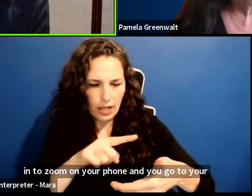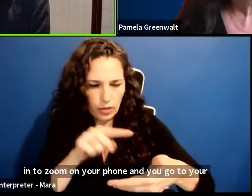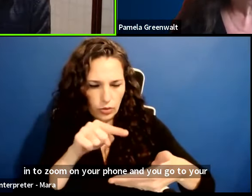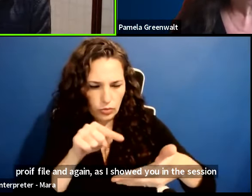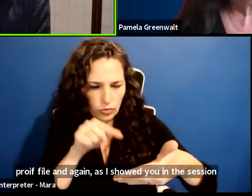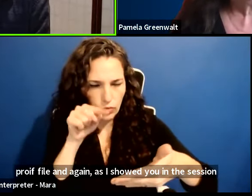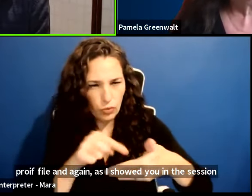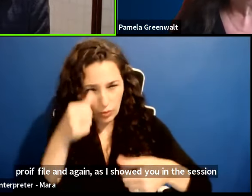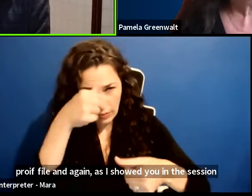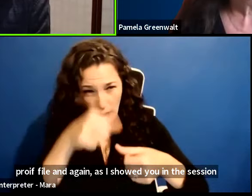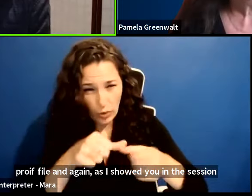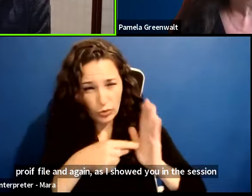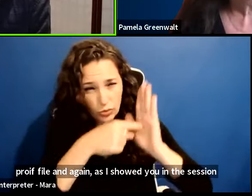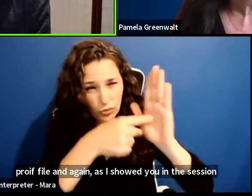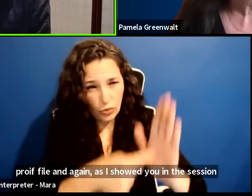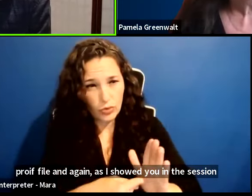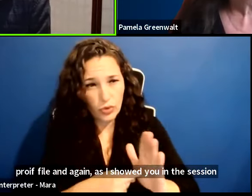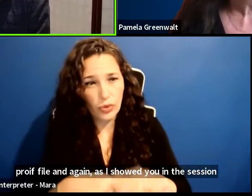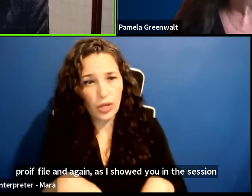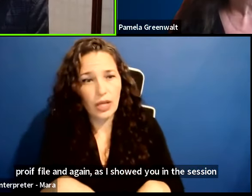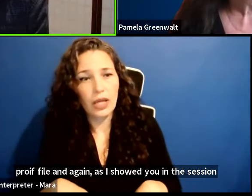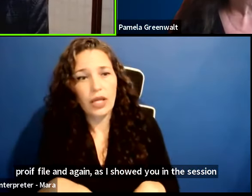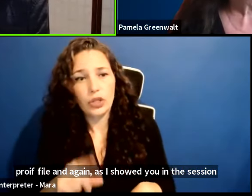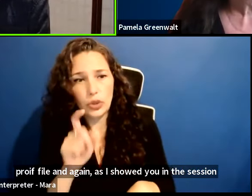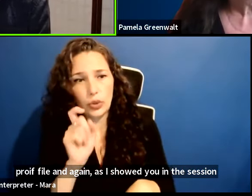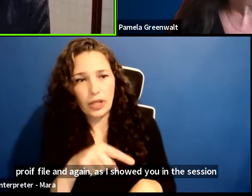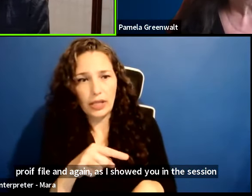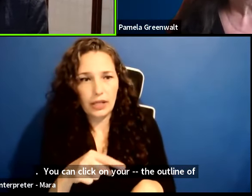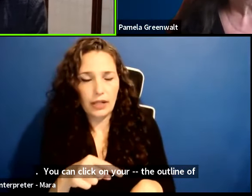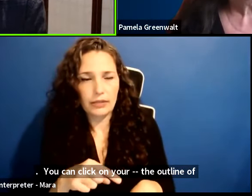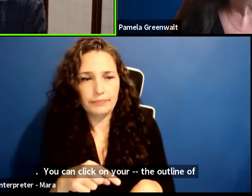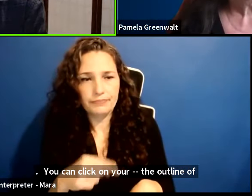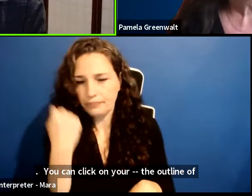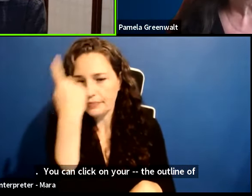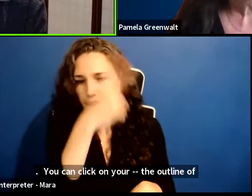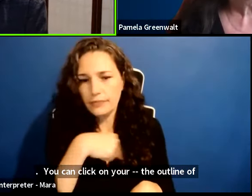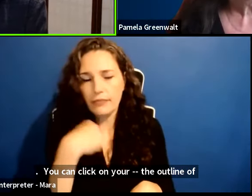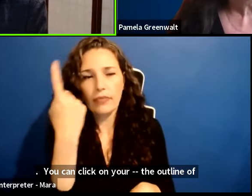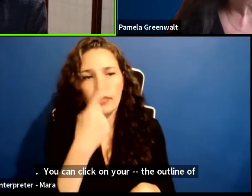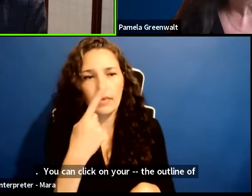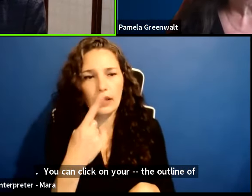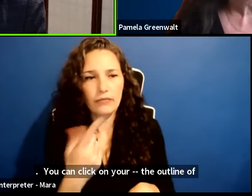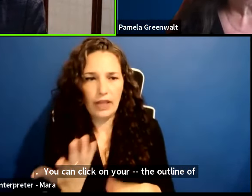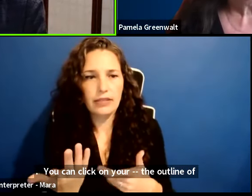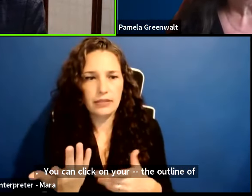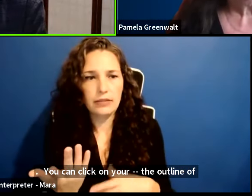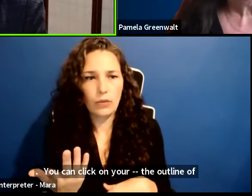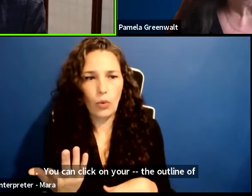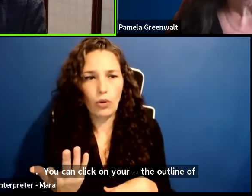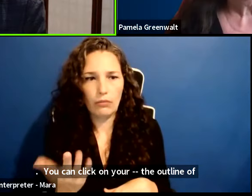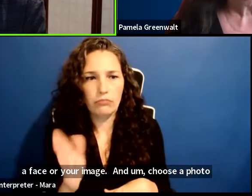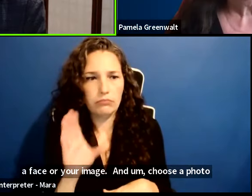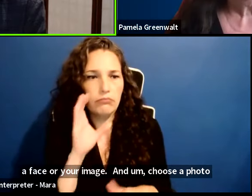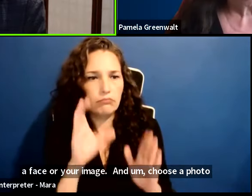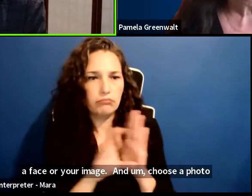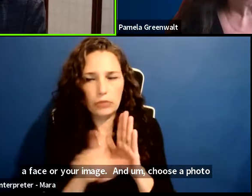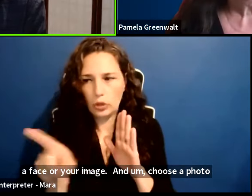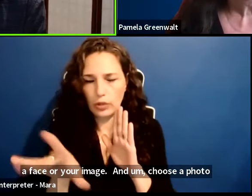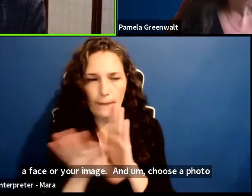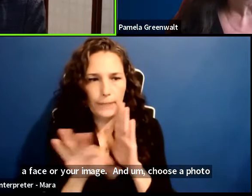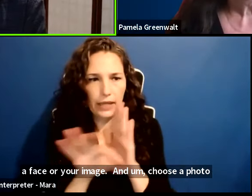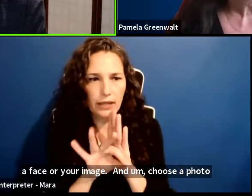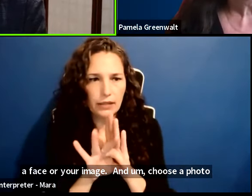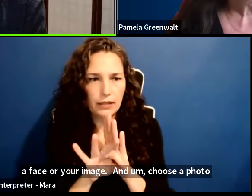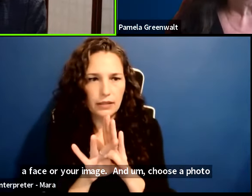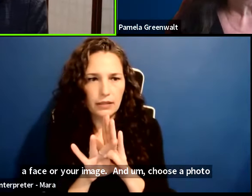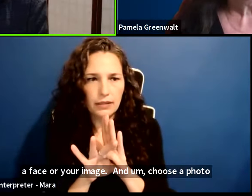click on your the outline of a face or your image and choose a photo to that's